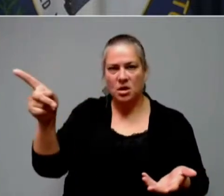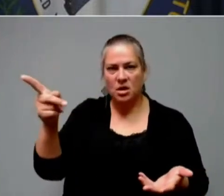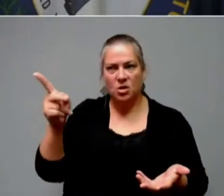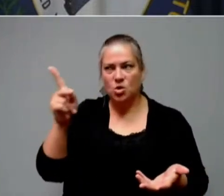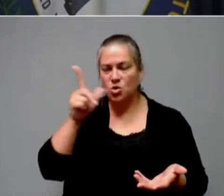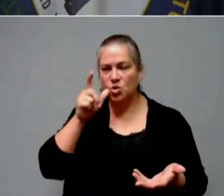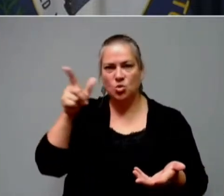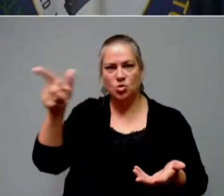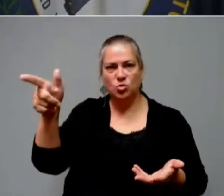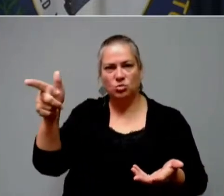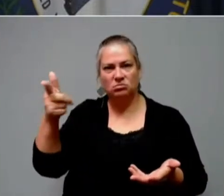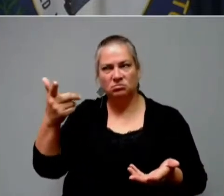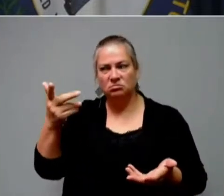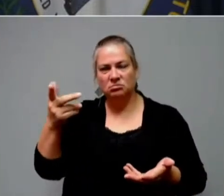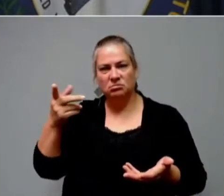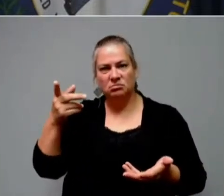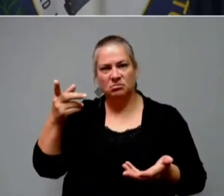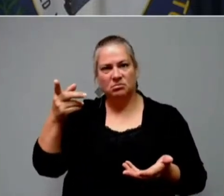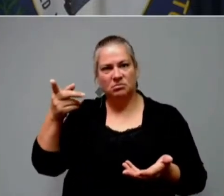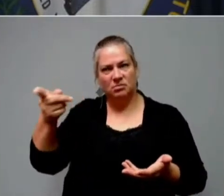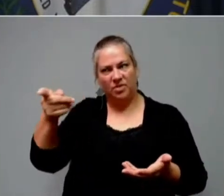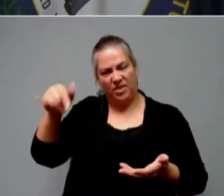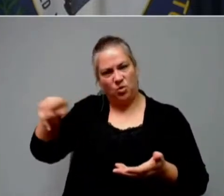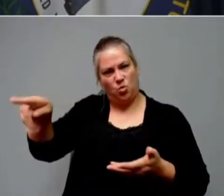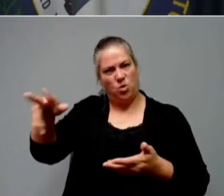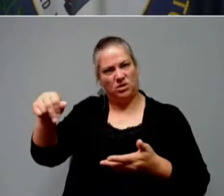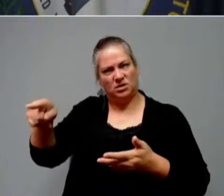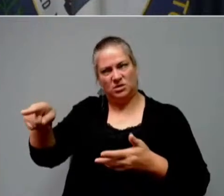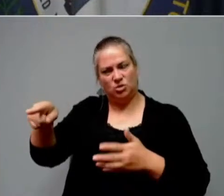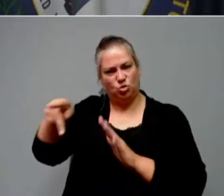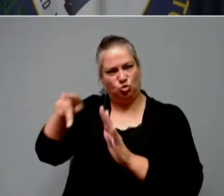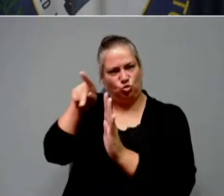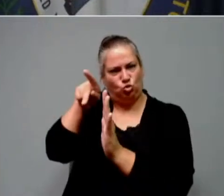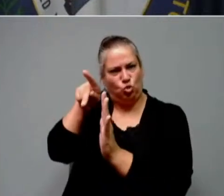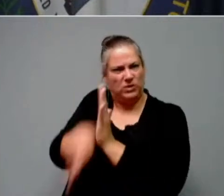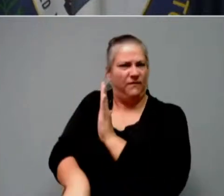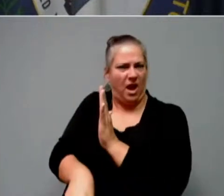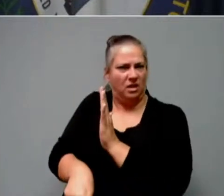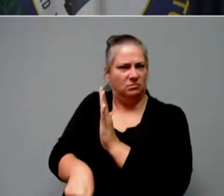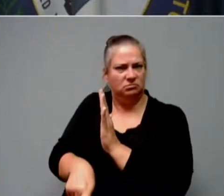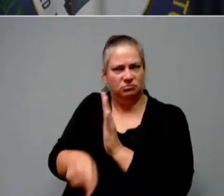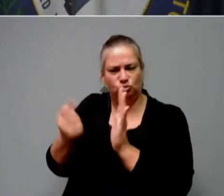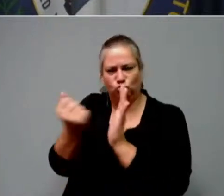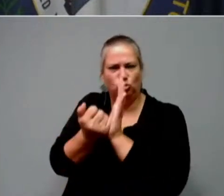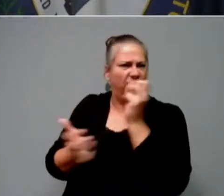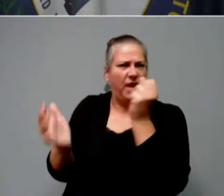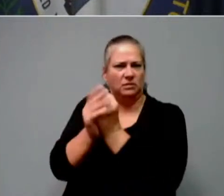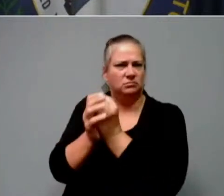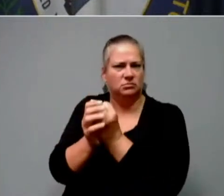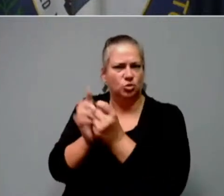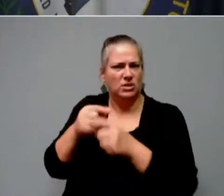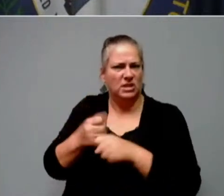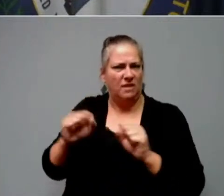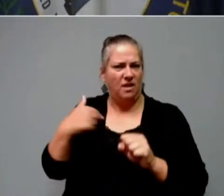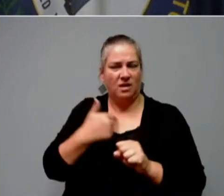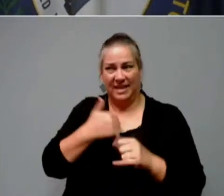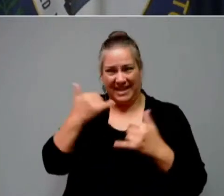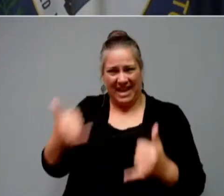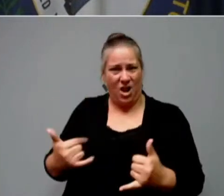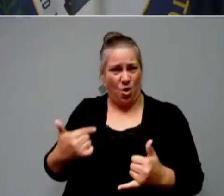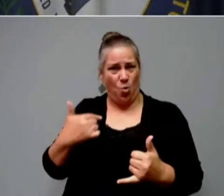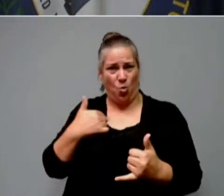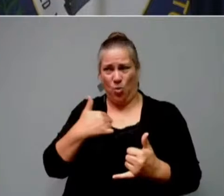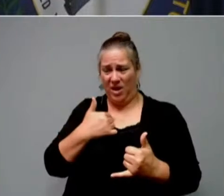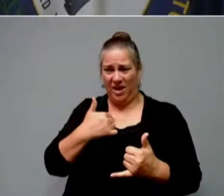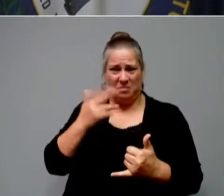to simply put a piece of cloth over their face to serve their neighbors. We know what the